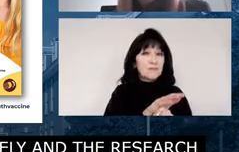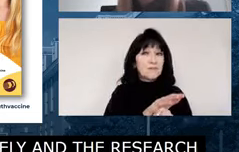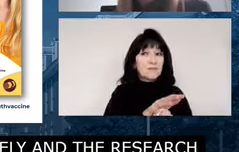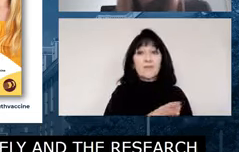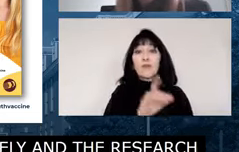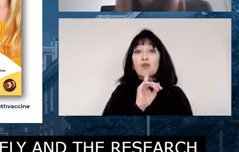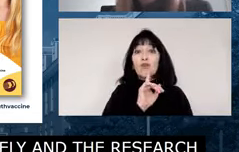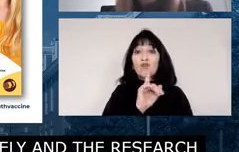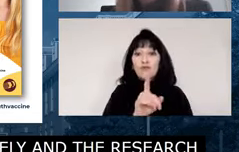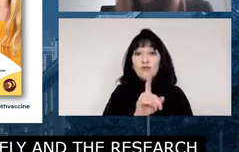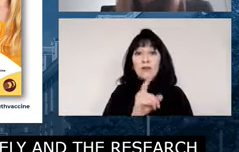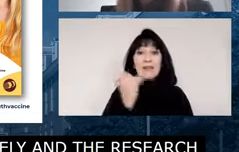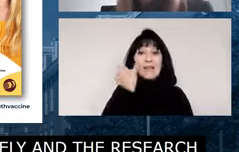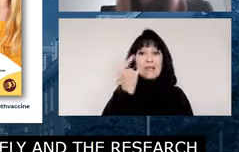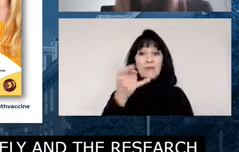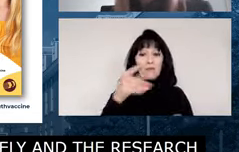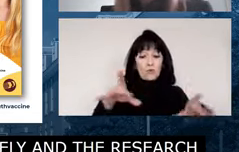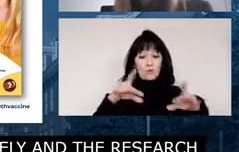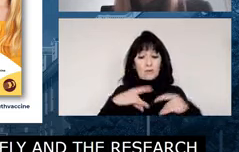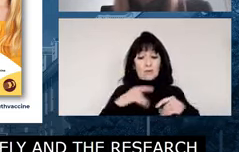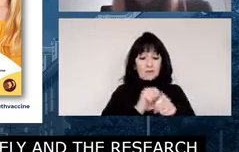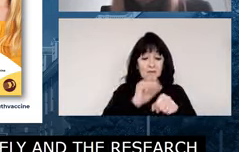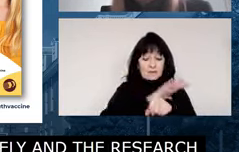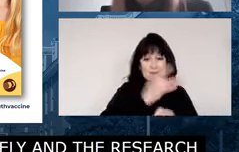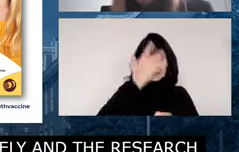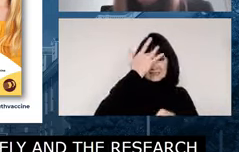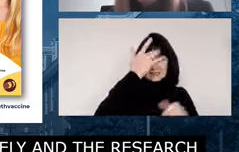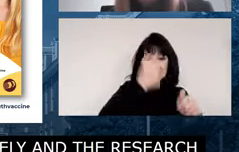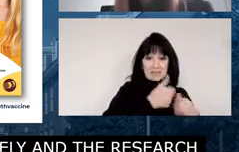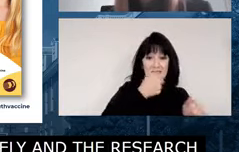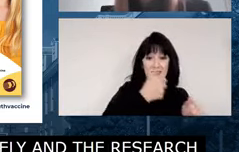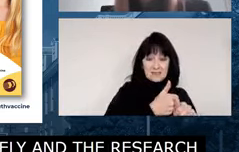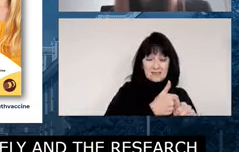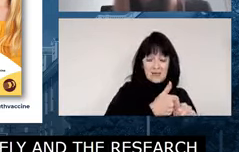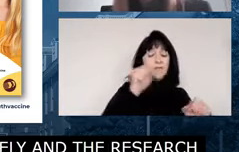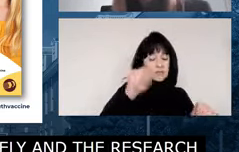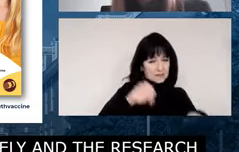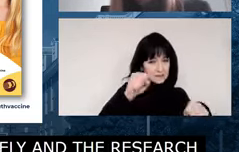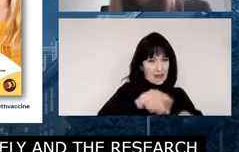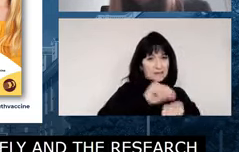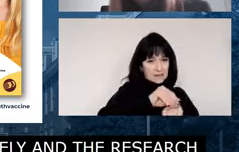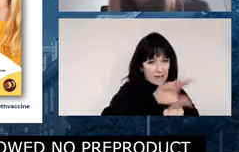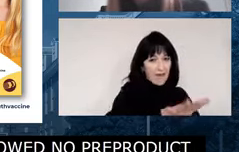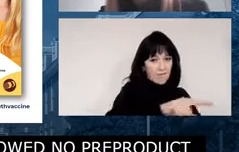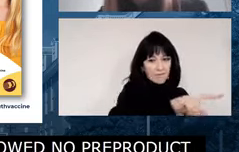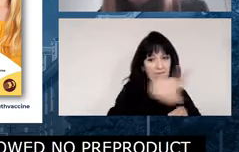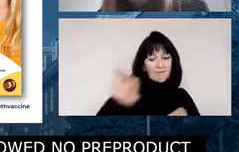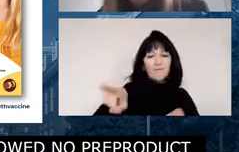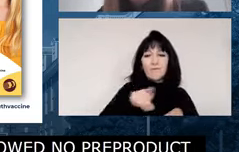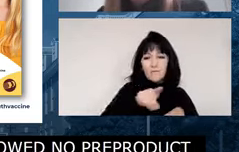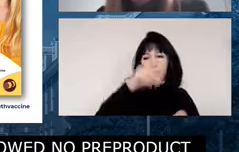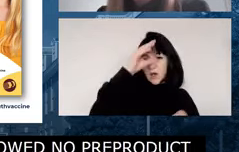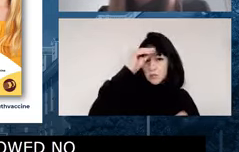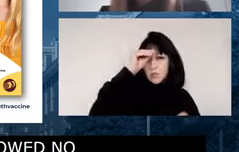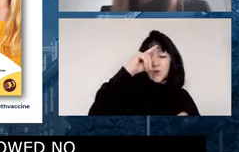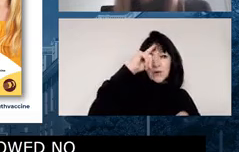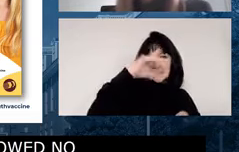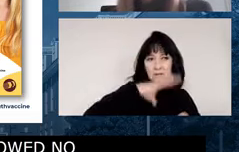COVID infection seen for males. And so once again, the infection